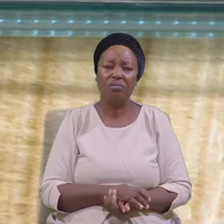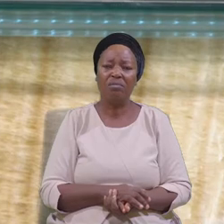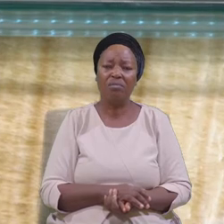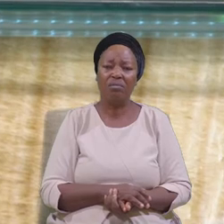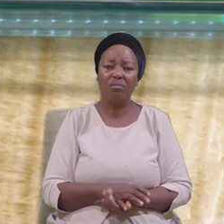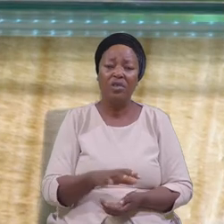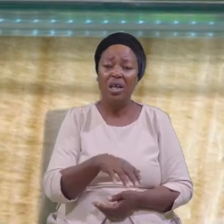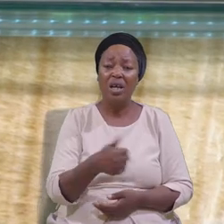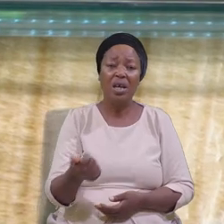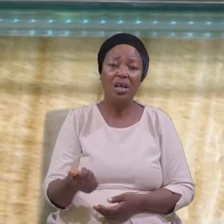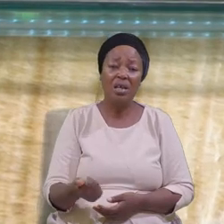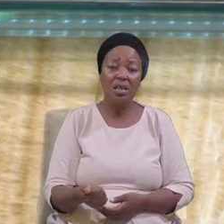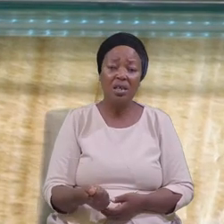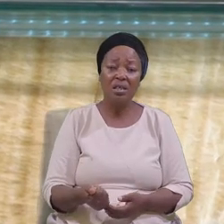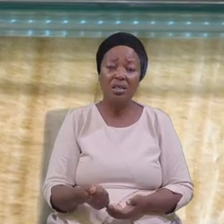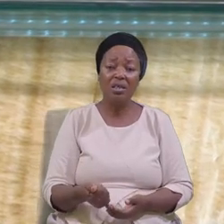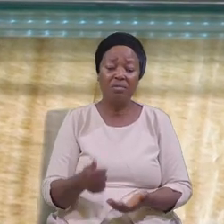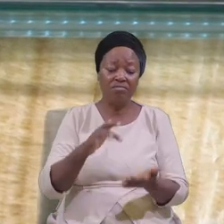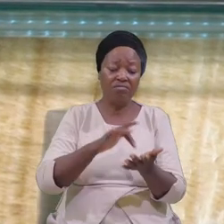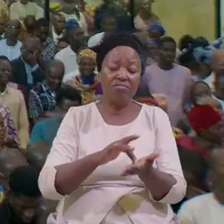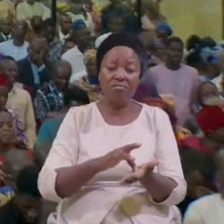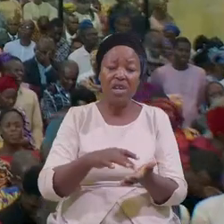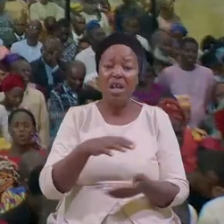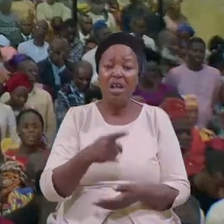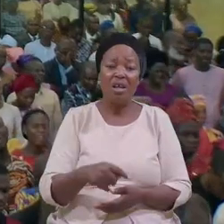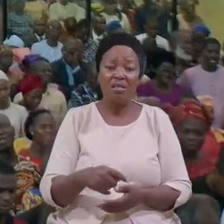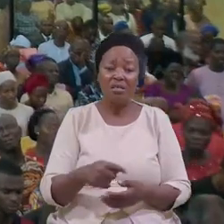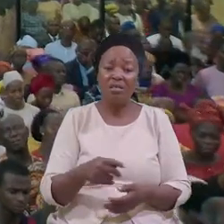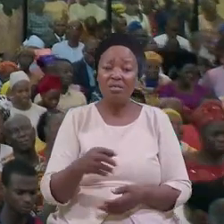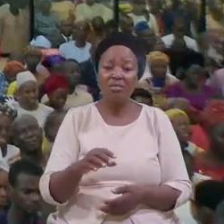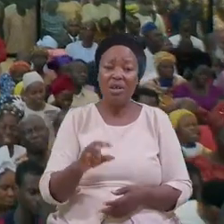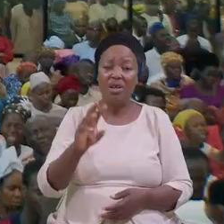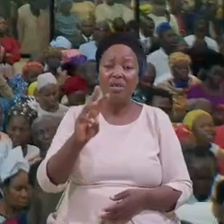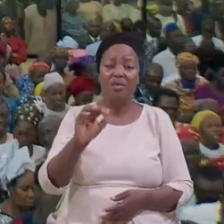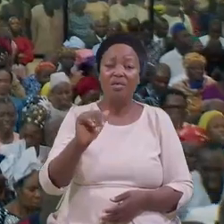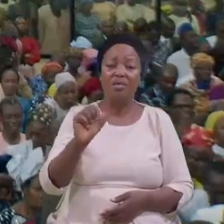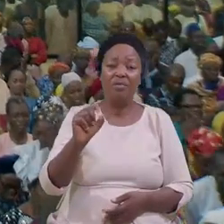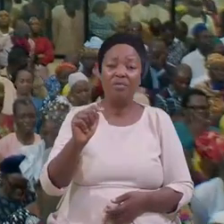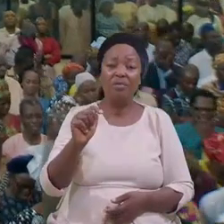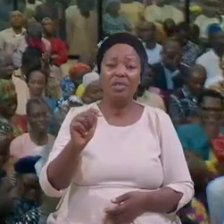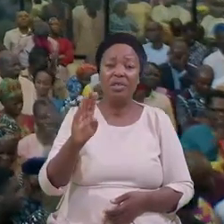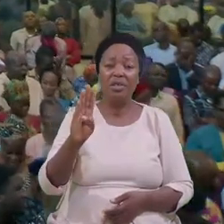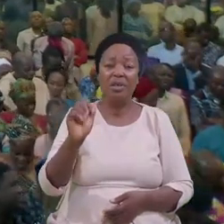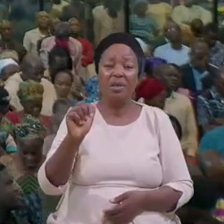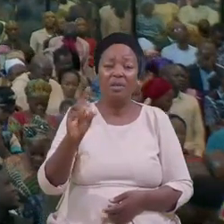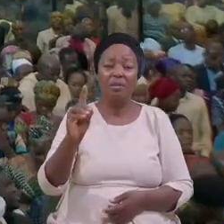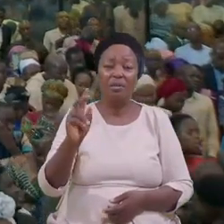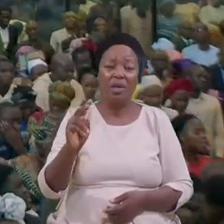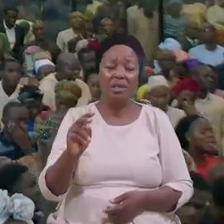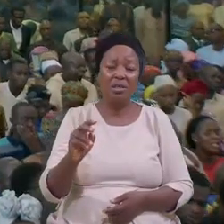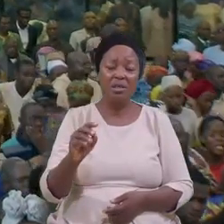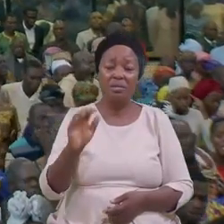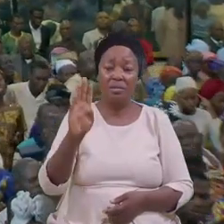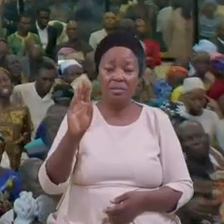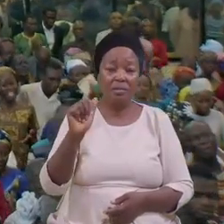Any charm, any waistband, any ring of